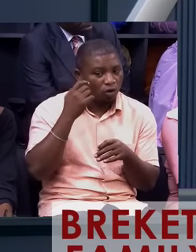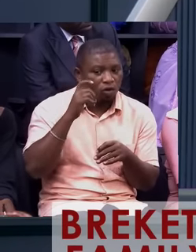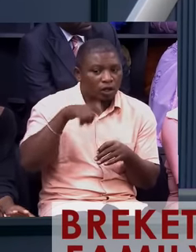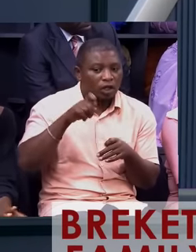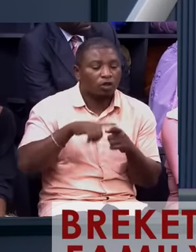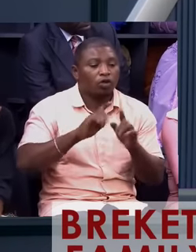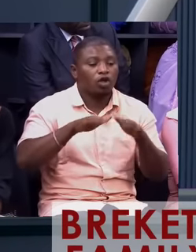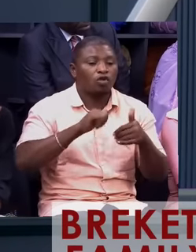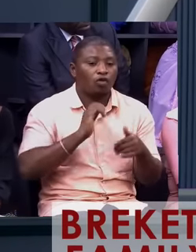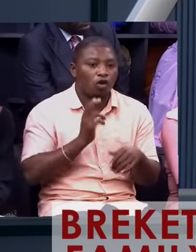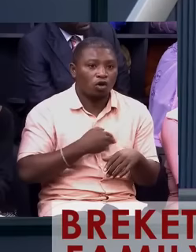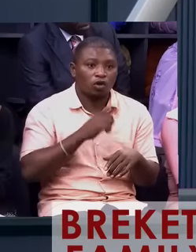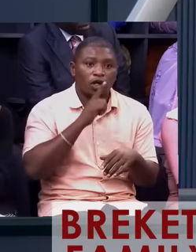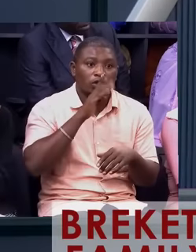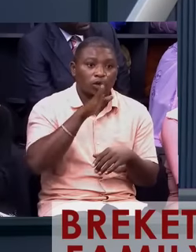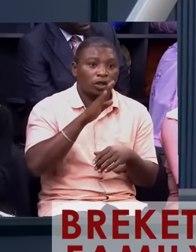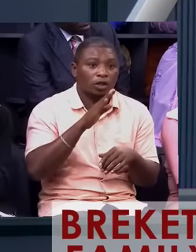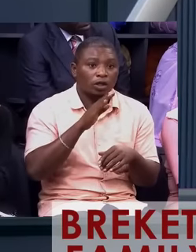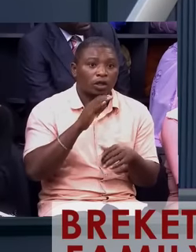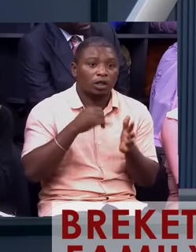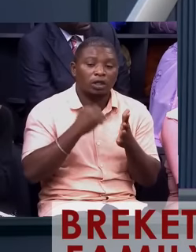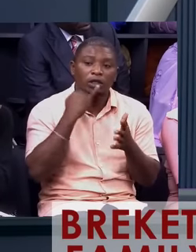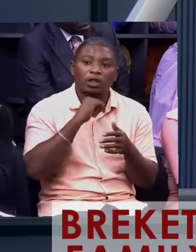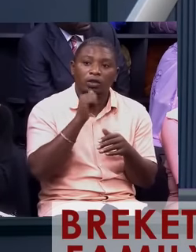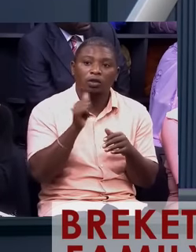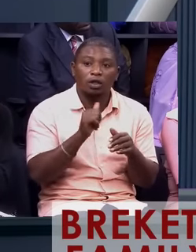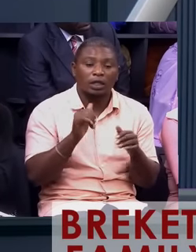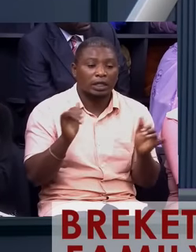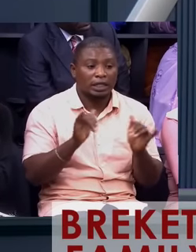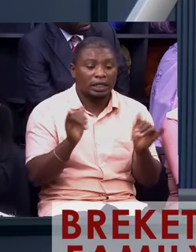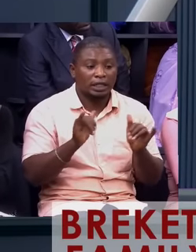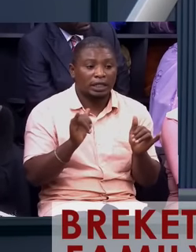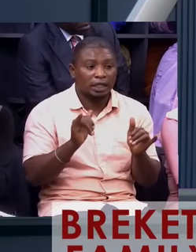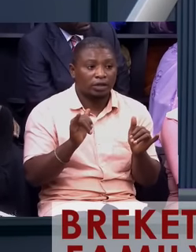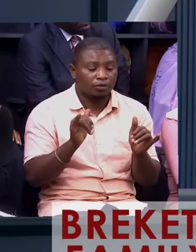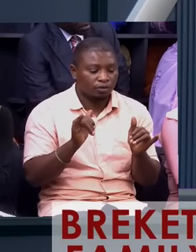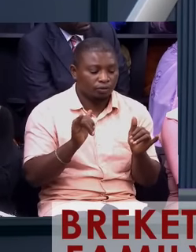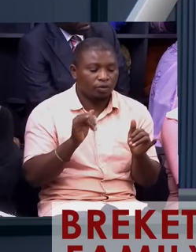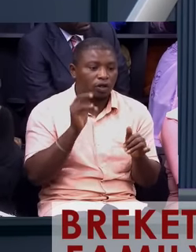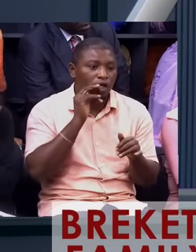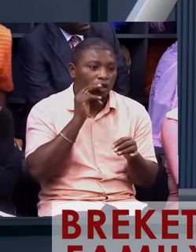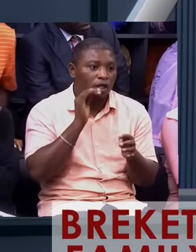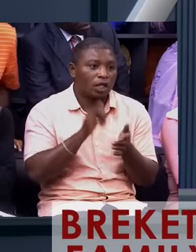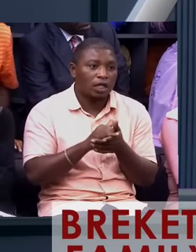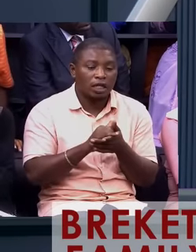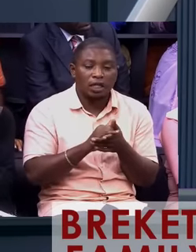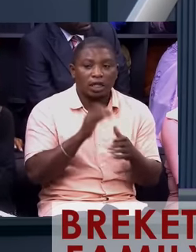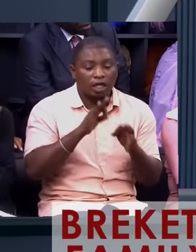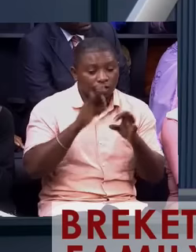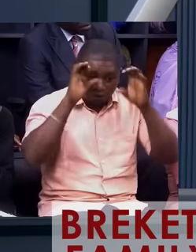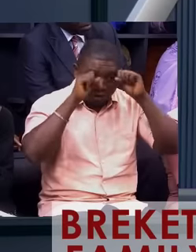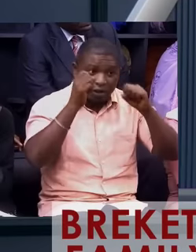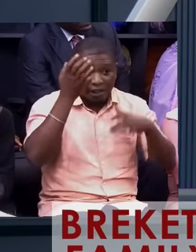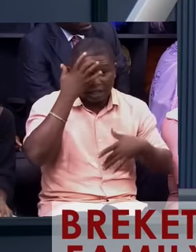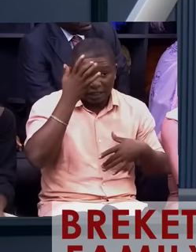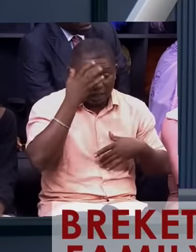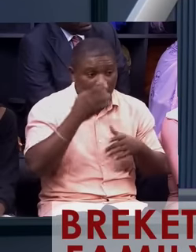Assurance maybe the same Nigeria when our president flight goond